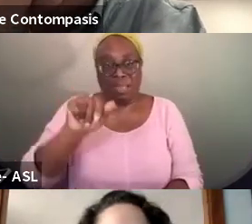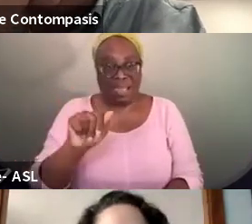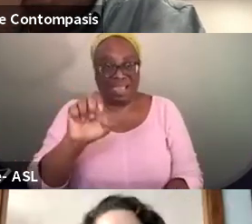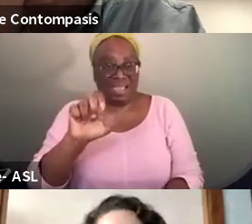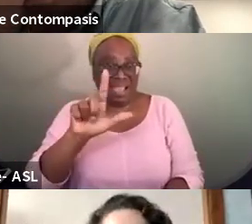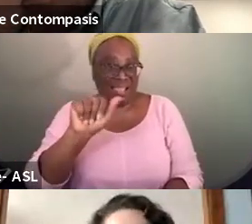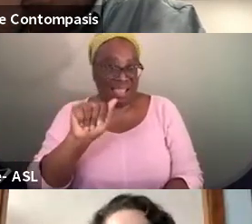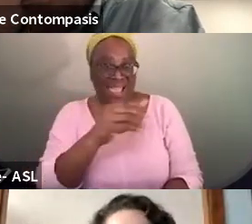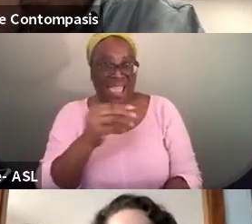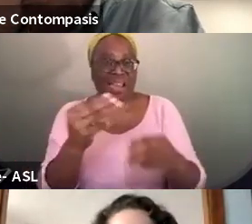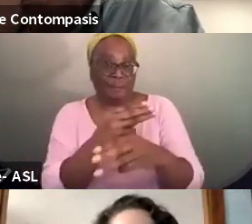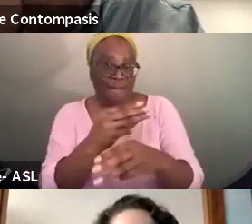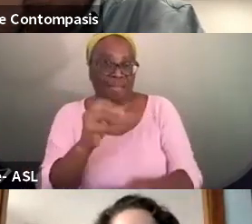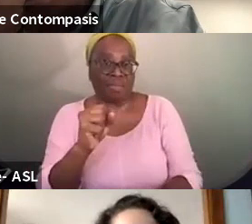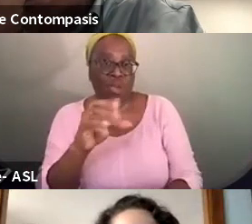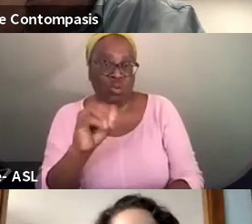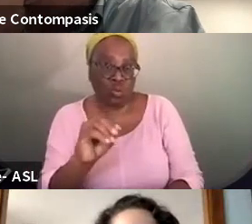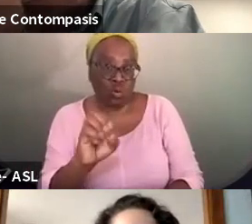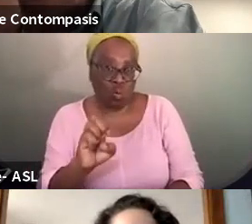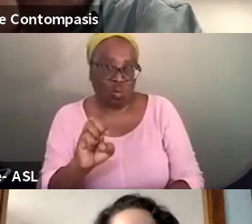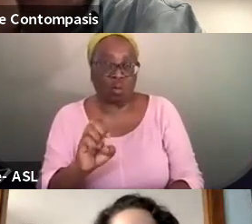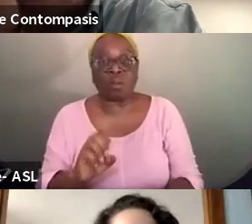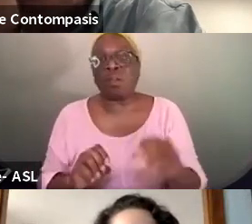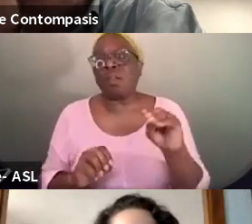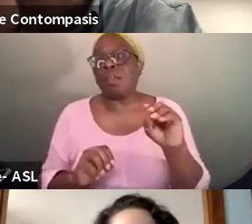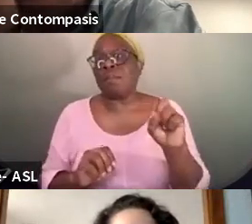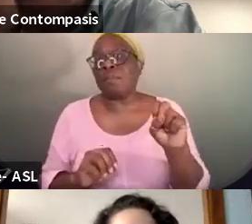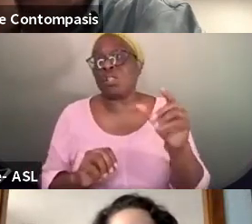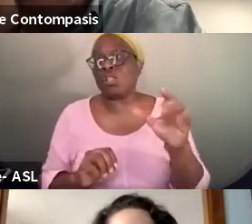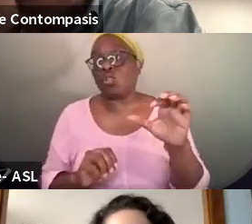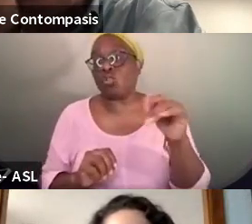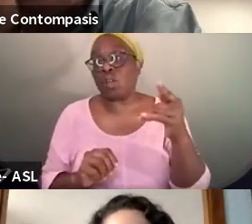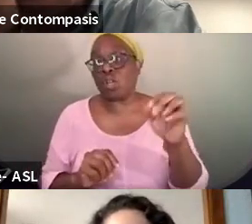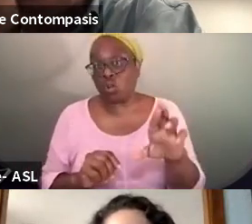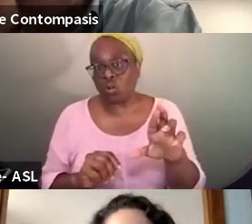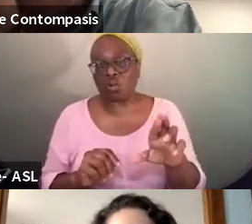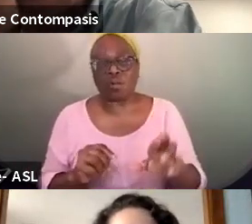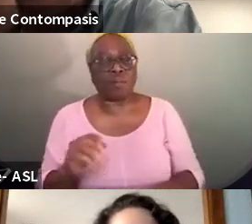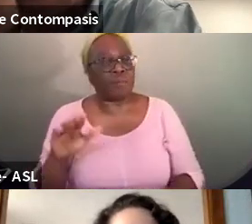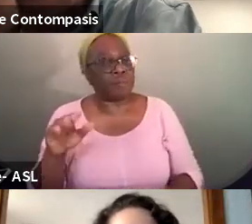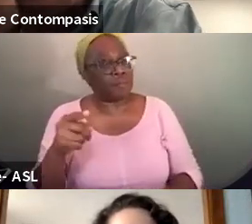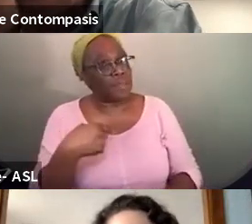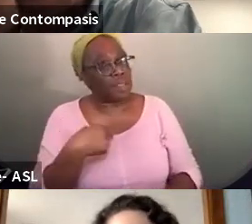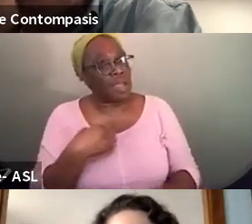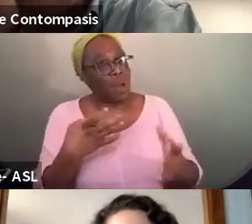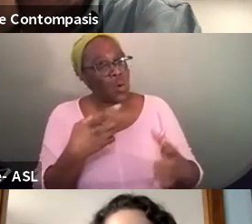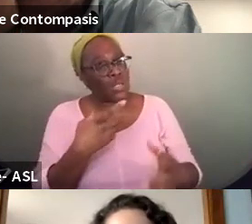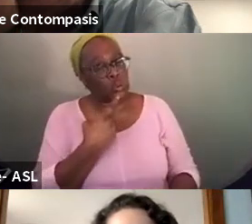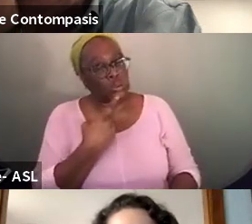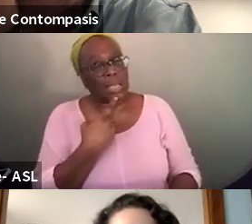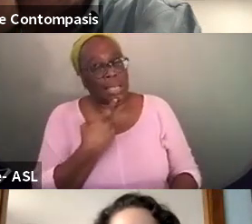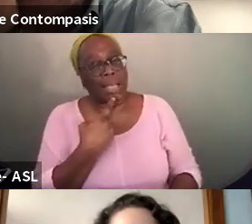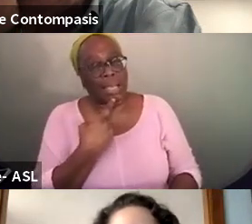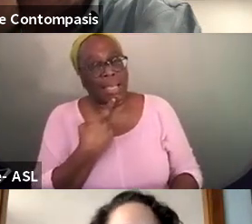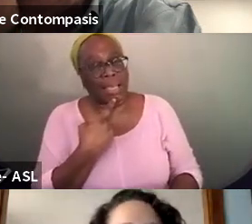Thanks. Okay, Mr. Krager. So I wanted to just say this.